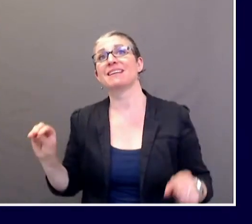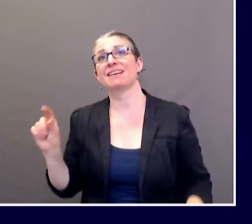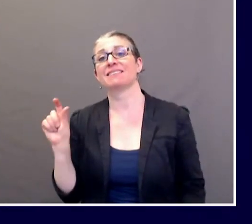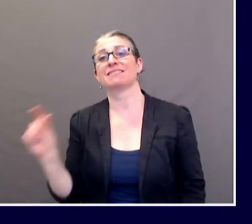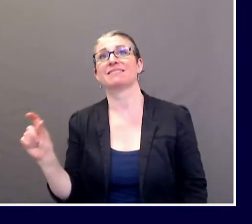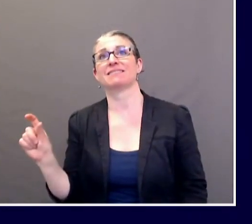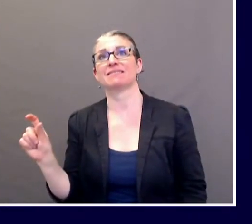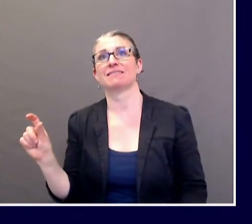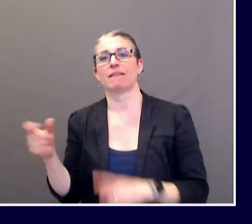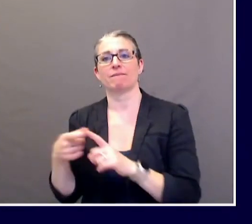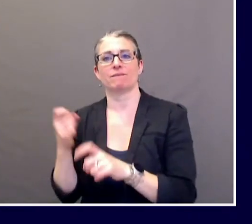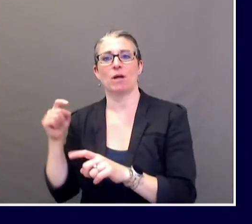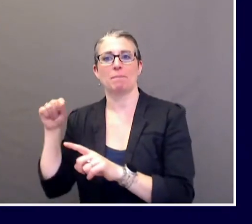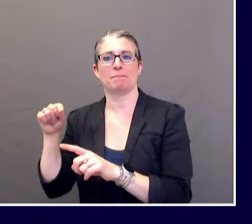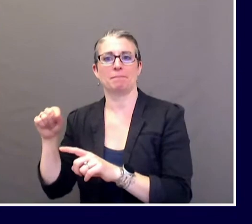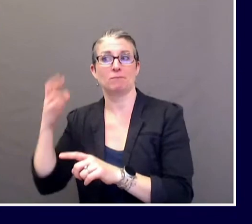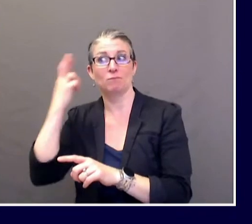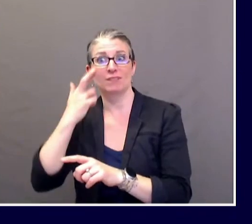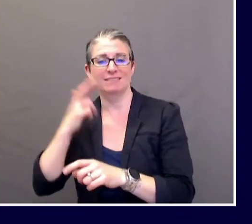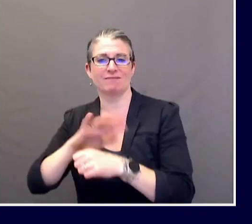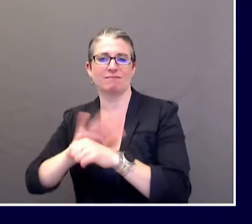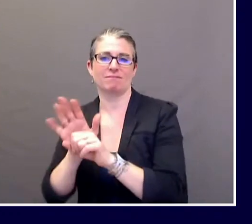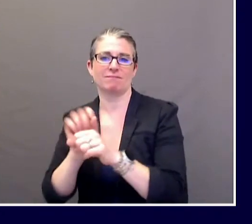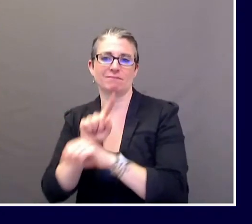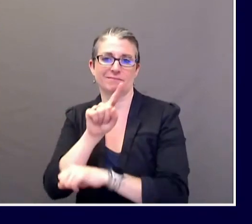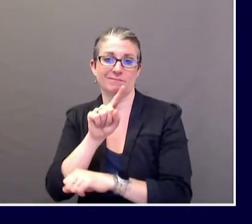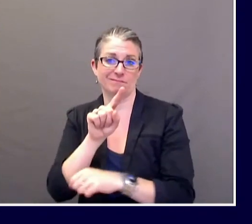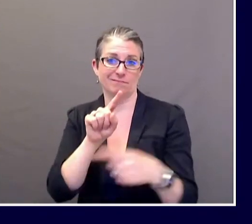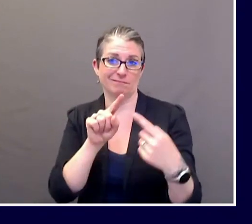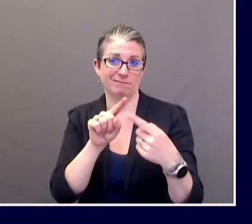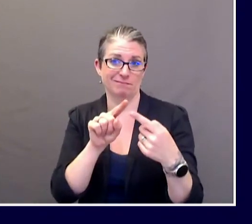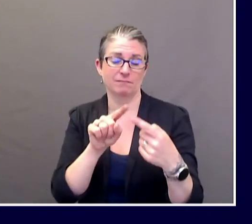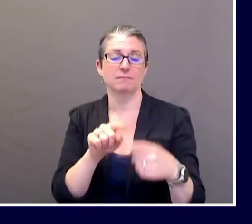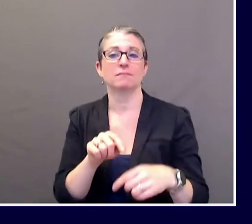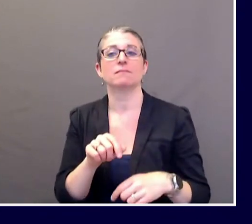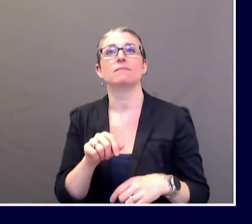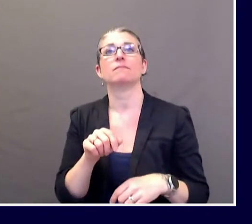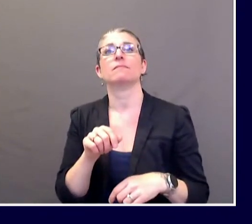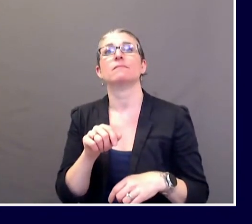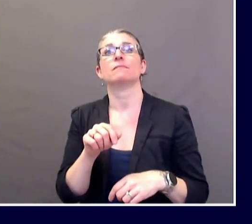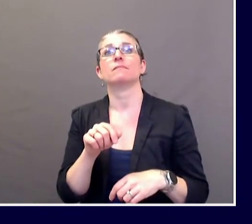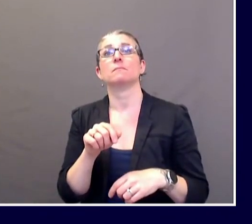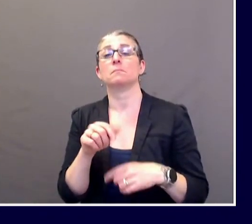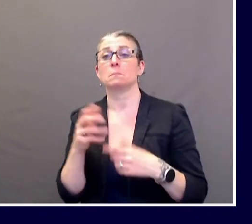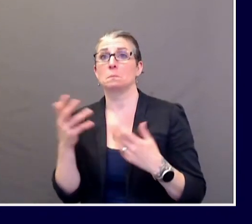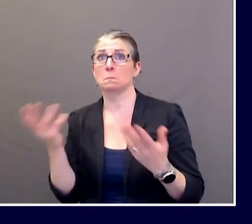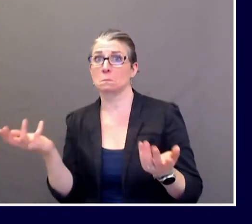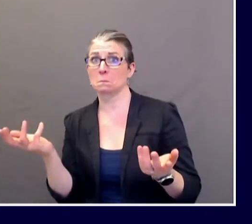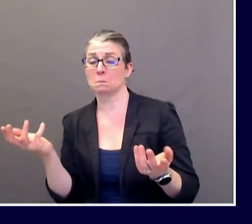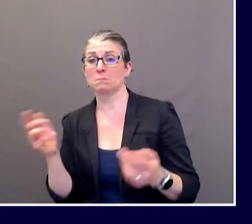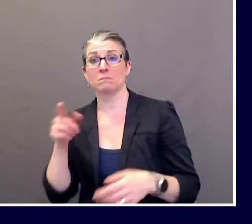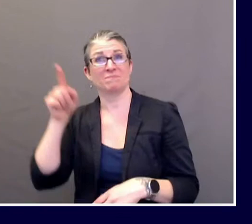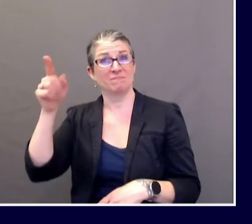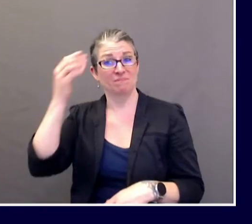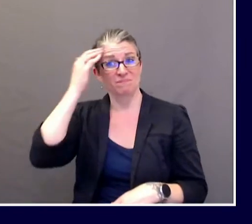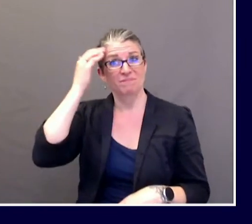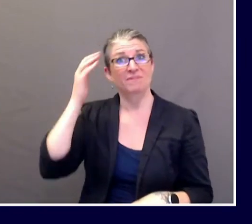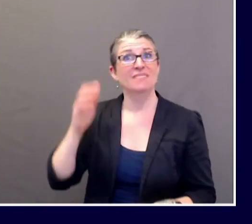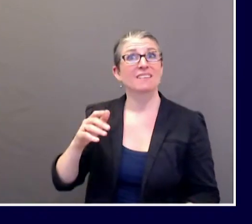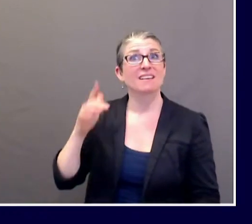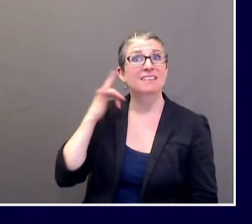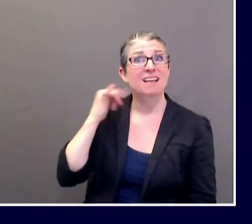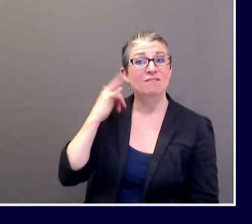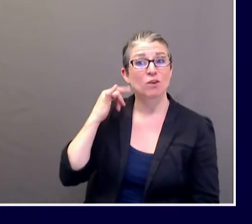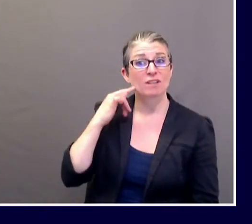they've also tailed off. So California, back in December, January, had a high number of cases being accounted for by a variant,